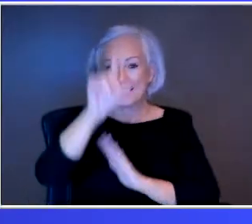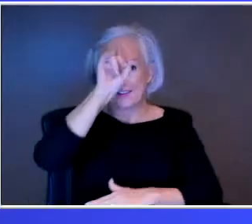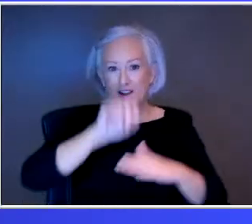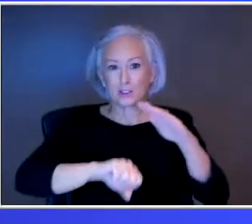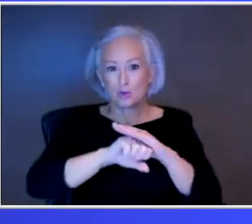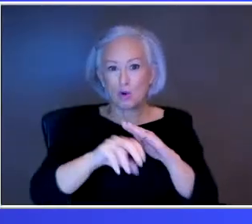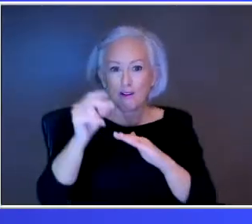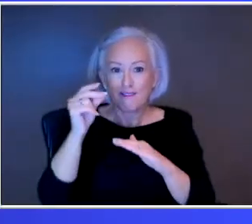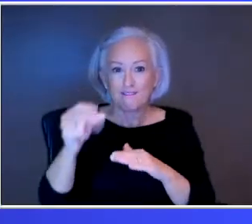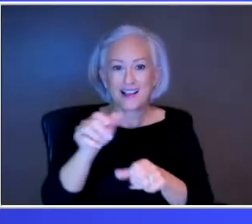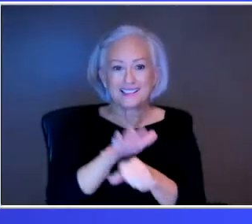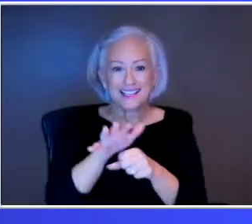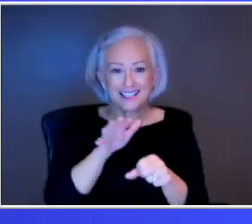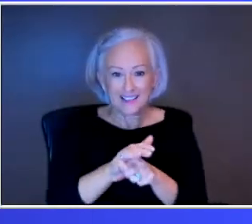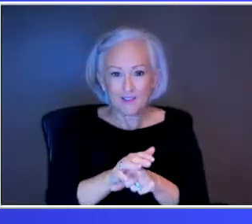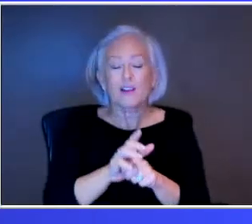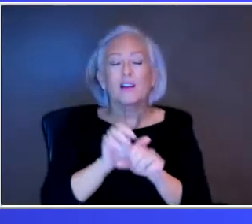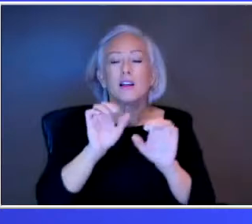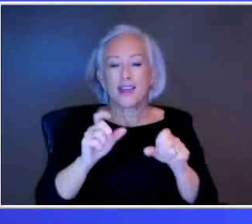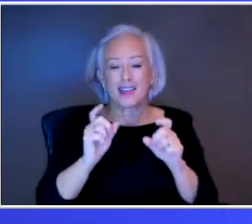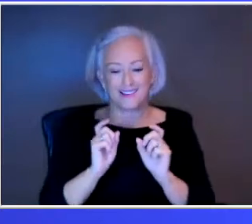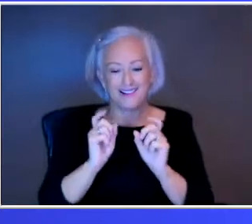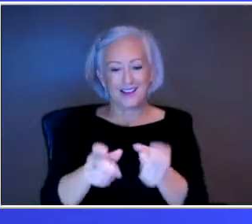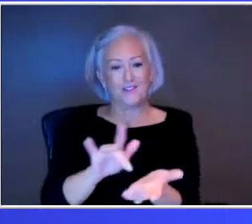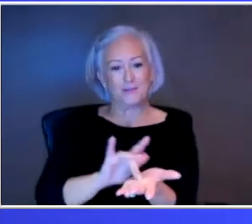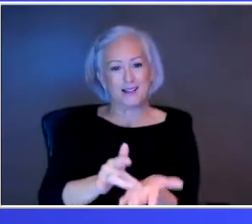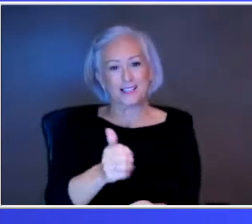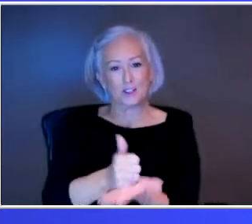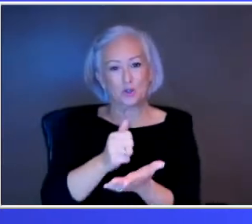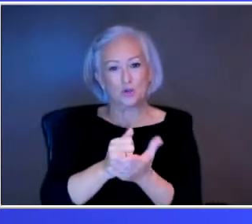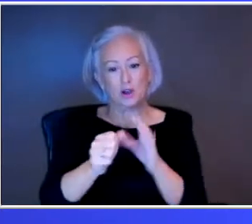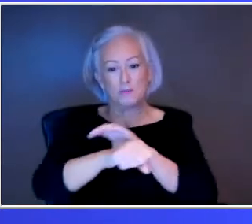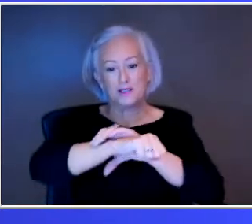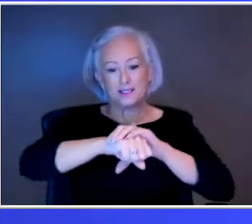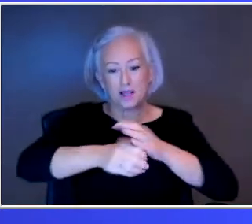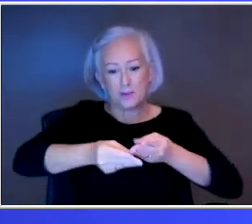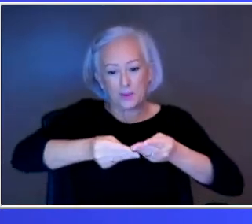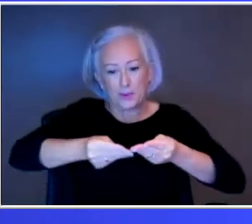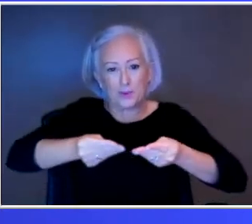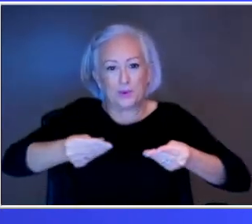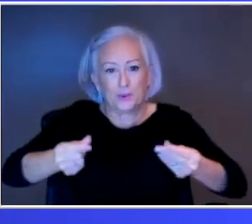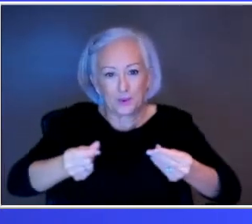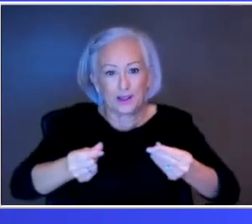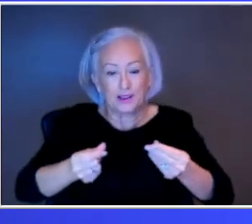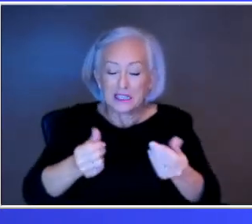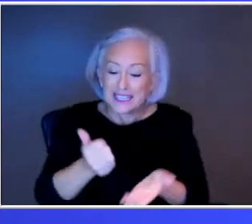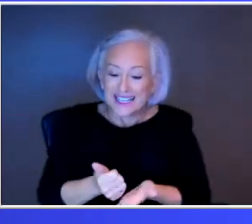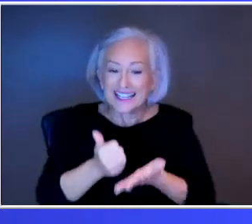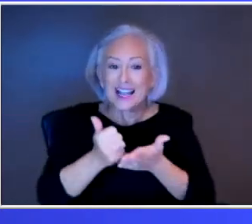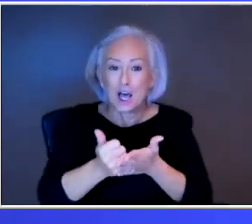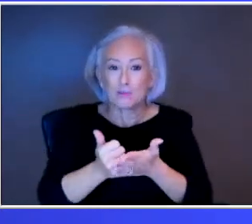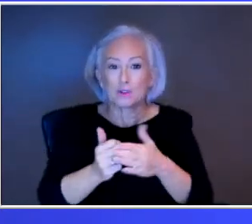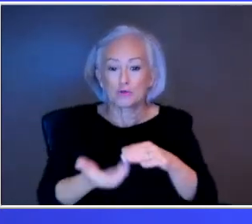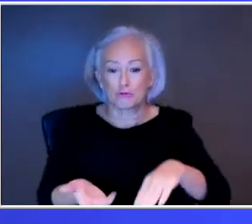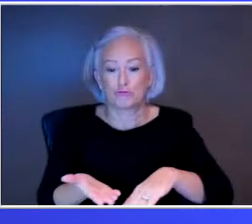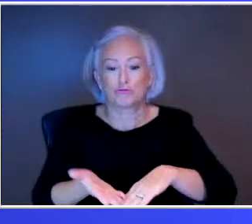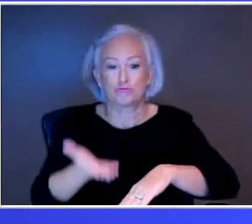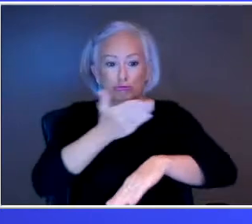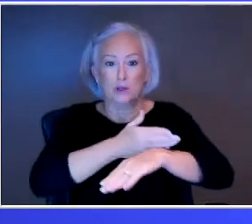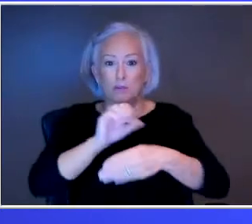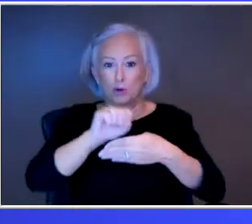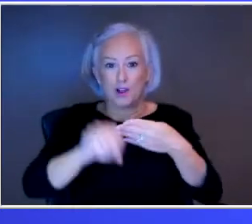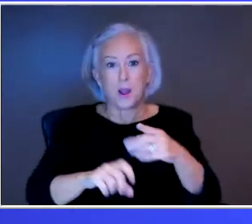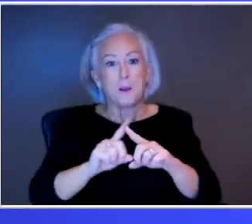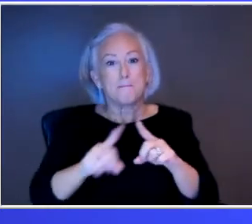clot-busting medicine, which has a chance of improving outcome. The trouble is, if you have a large occlusion in the blood